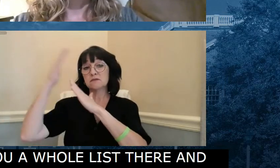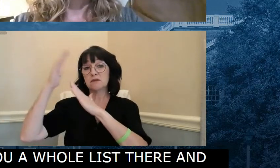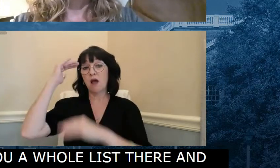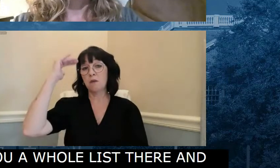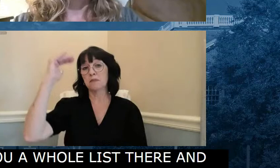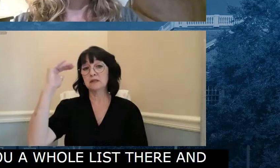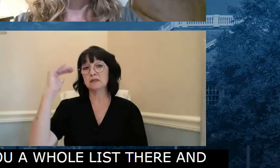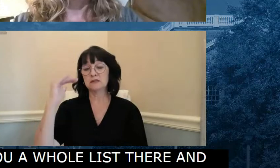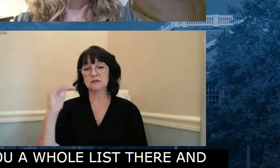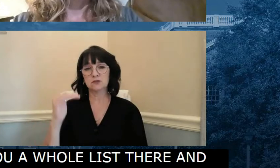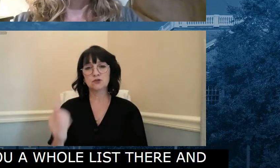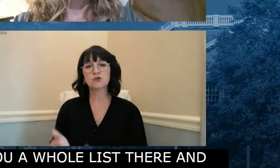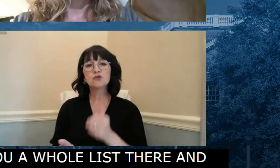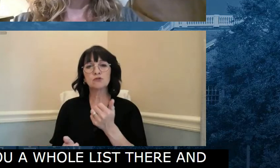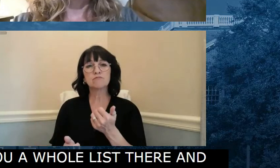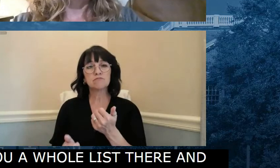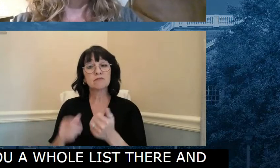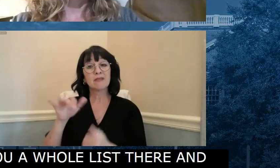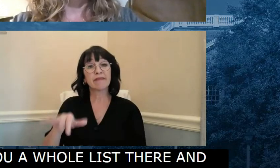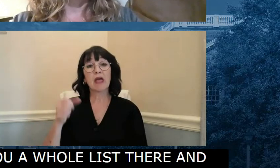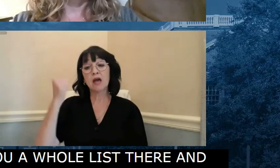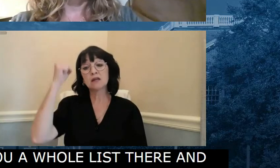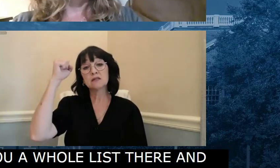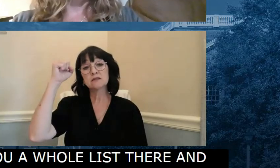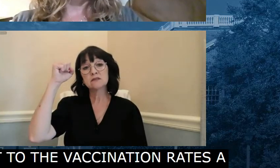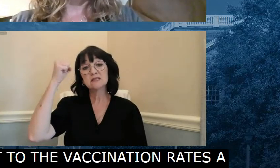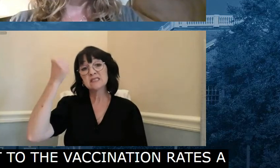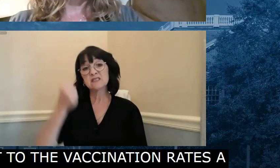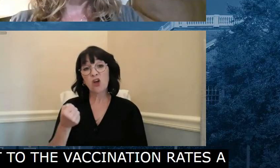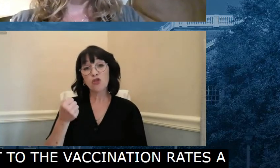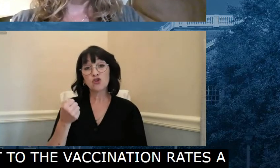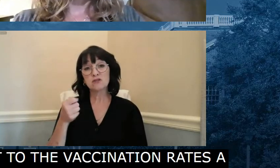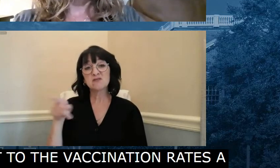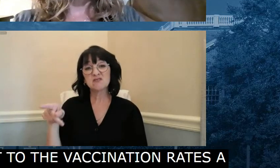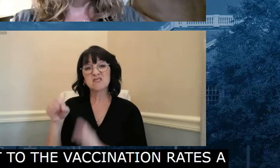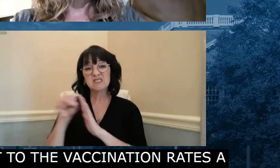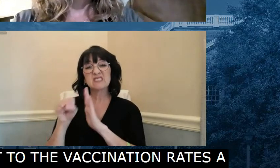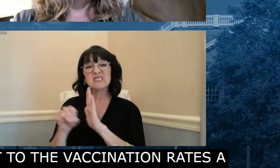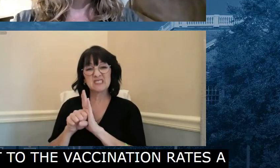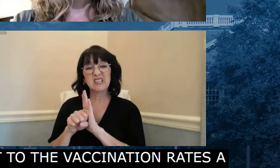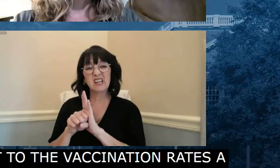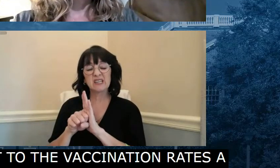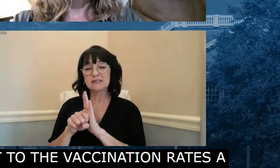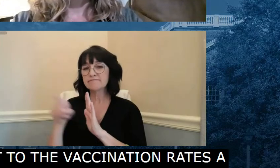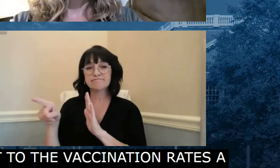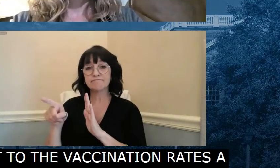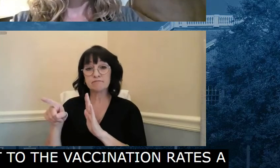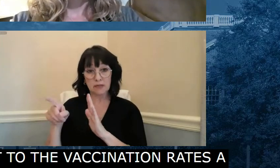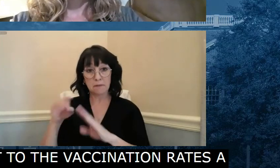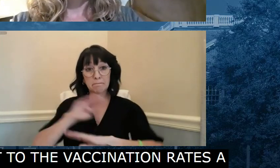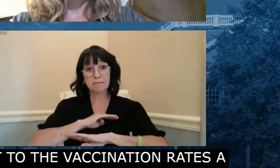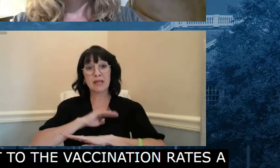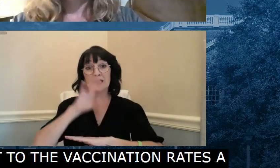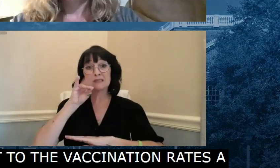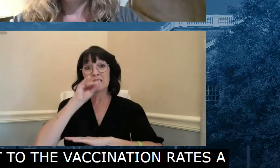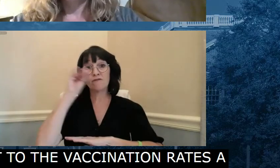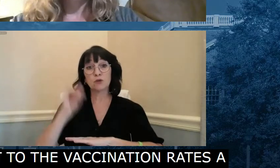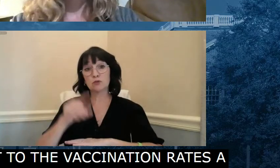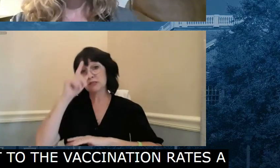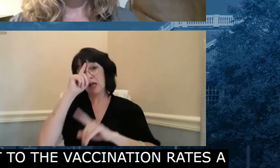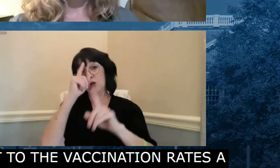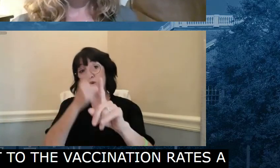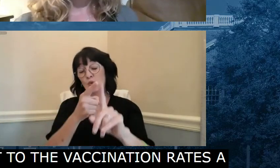mostly southern states didn't meet their 70% goal, and you'll also see